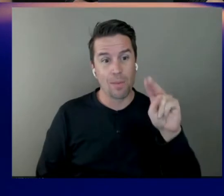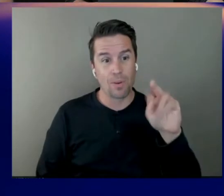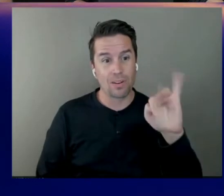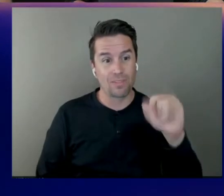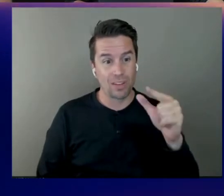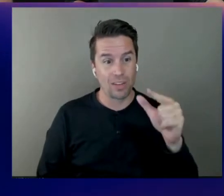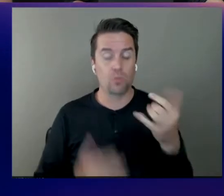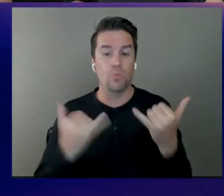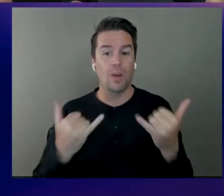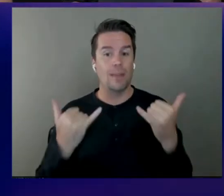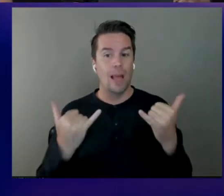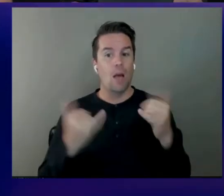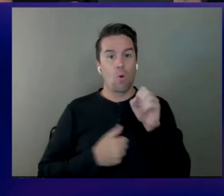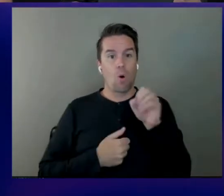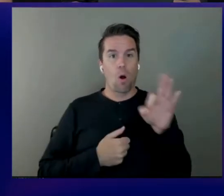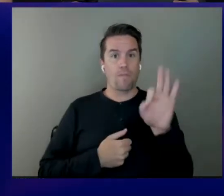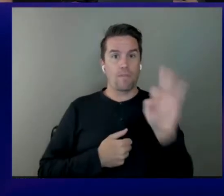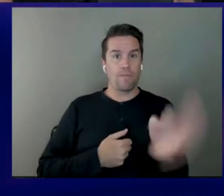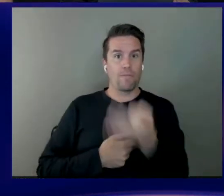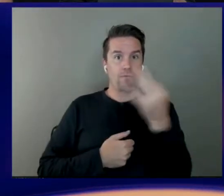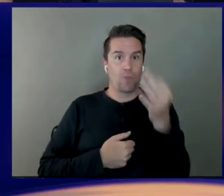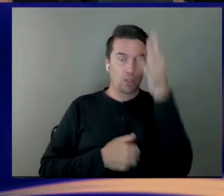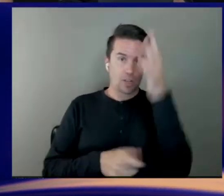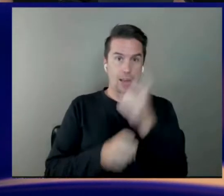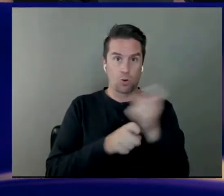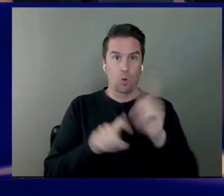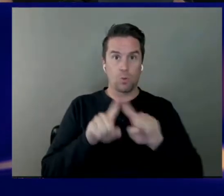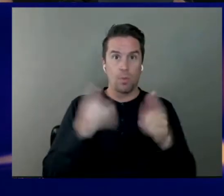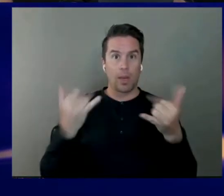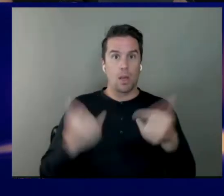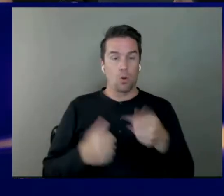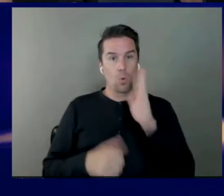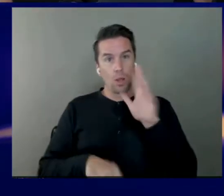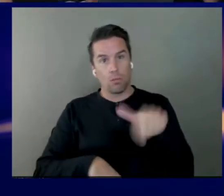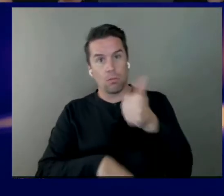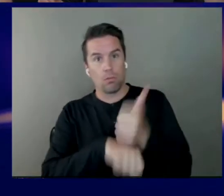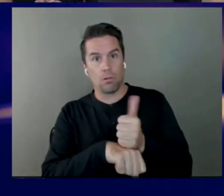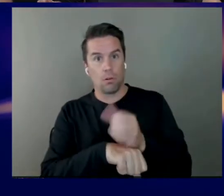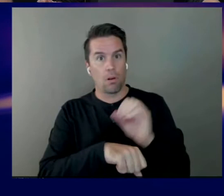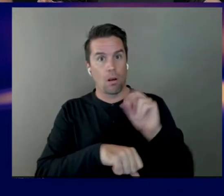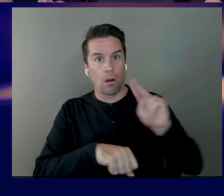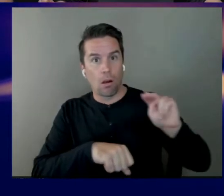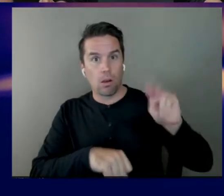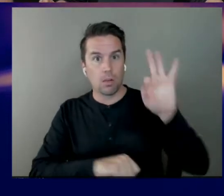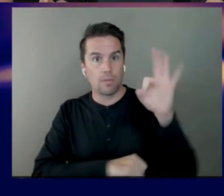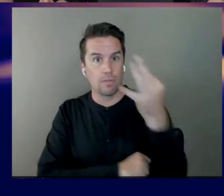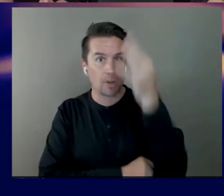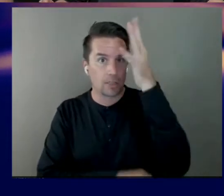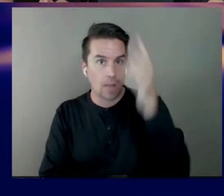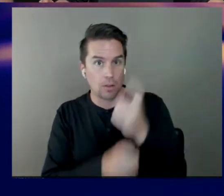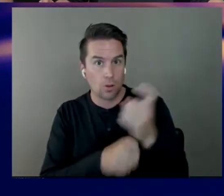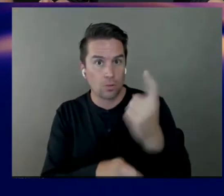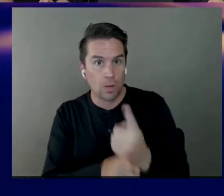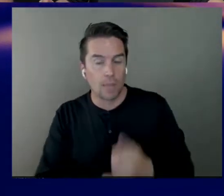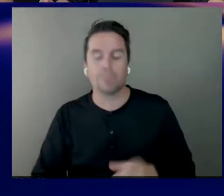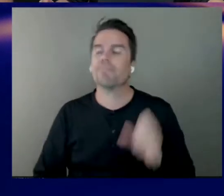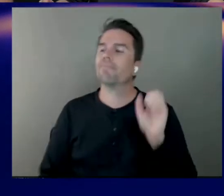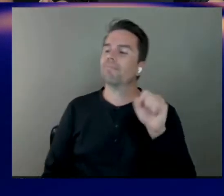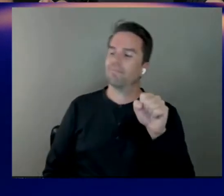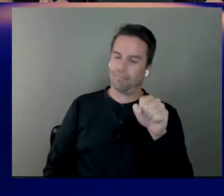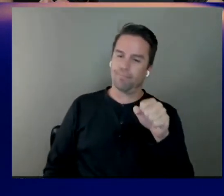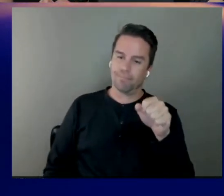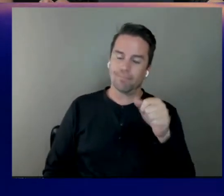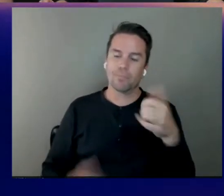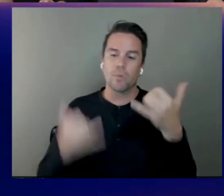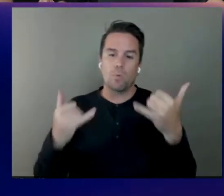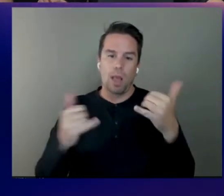but but you're about to enable the French dad jokes. Yep. So I'm toggling over to the AppConfig interface